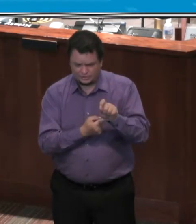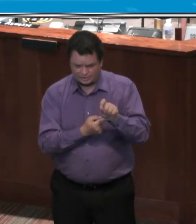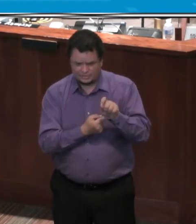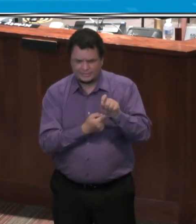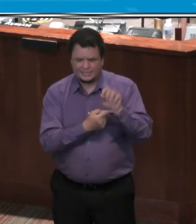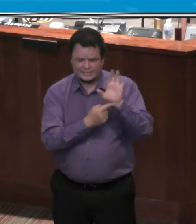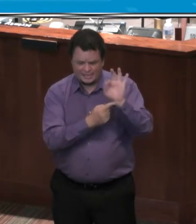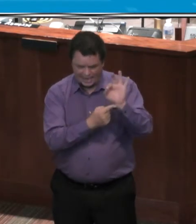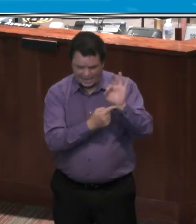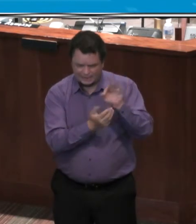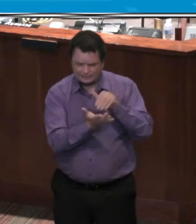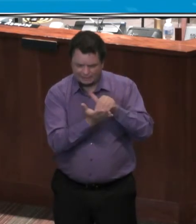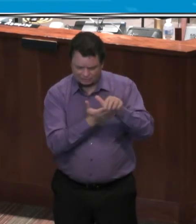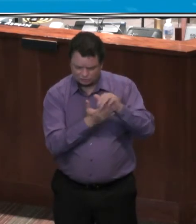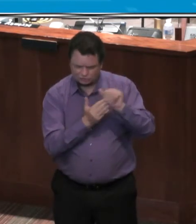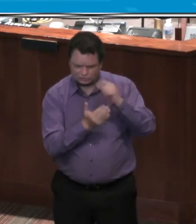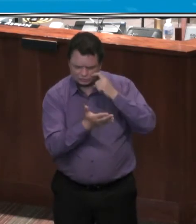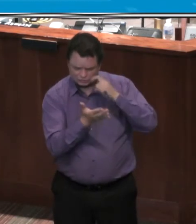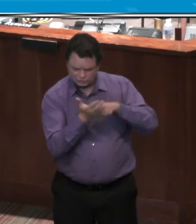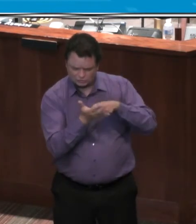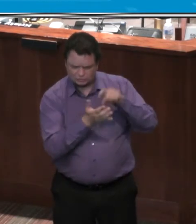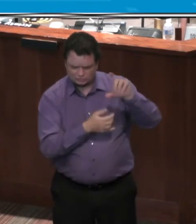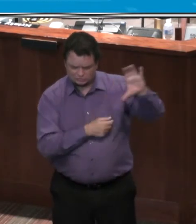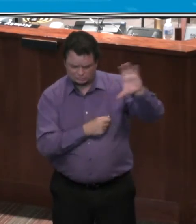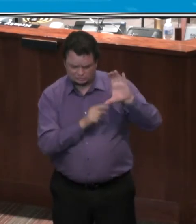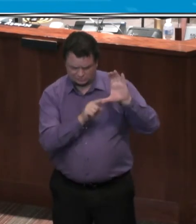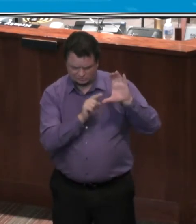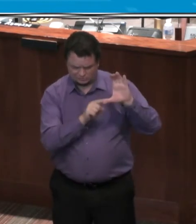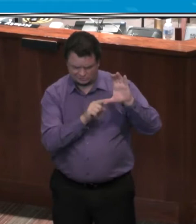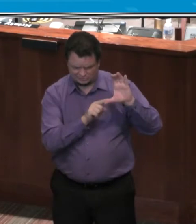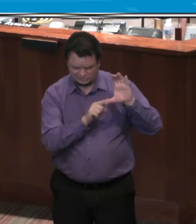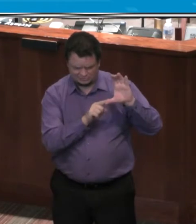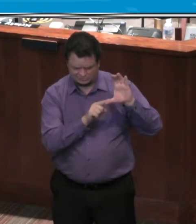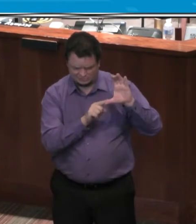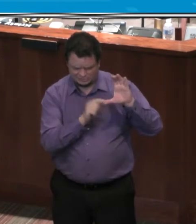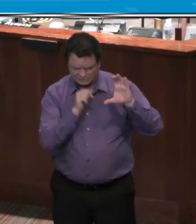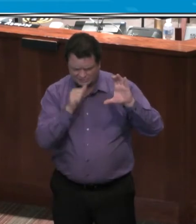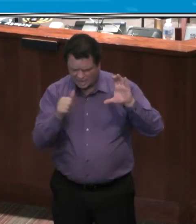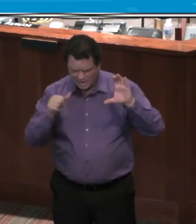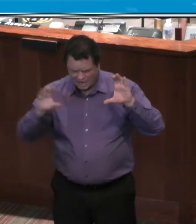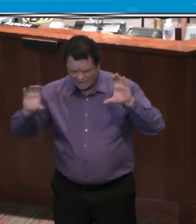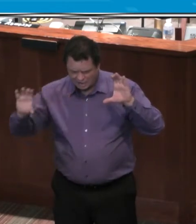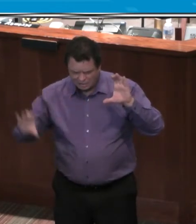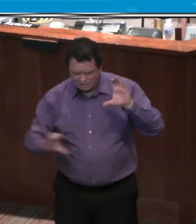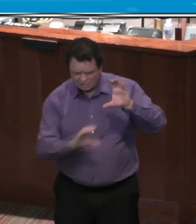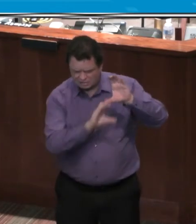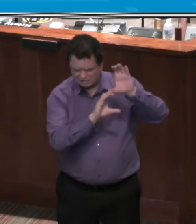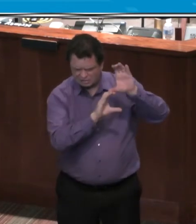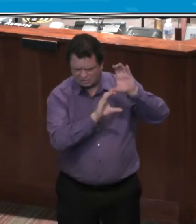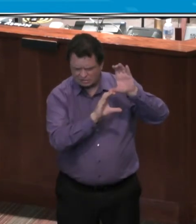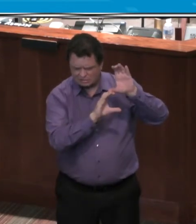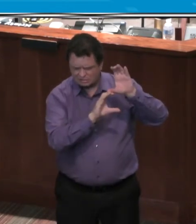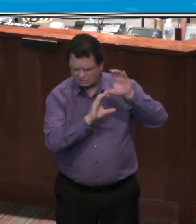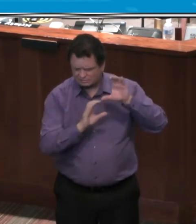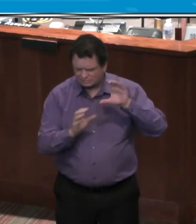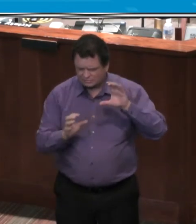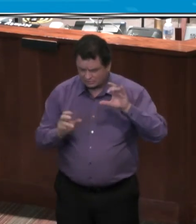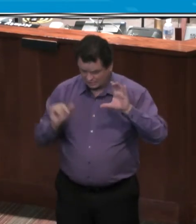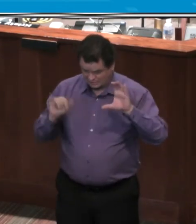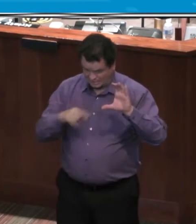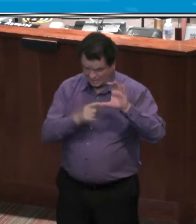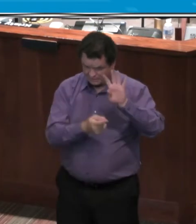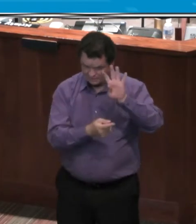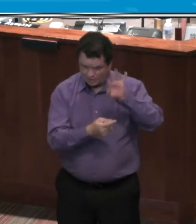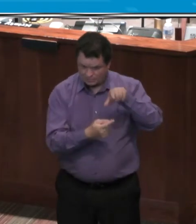professional services, and it's not an additional, it's accounting for all of the funds, right. Correct? Right.